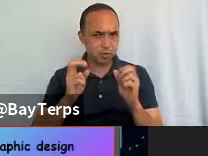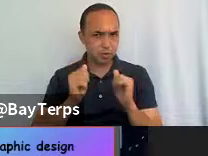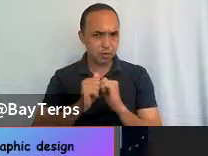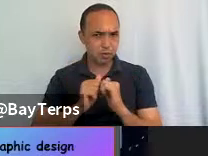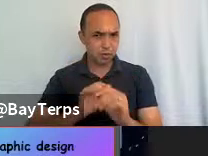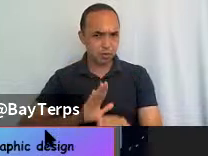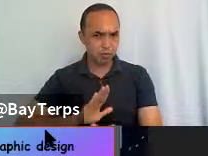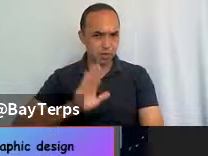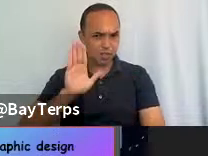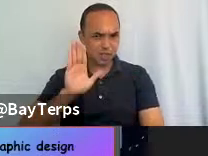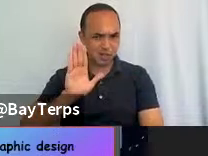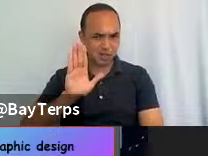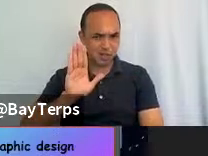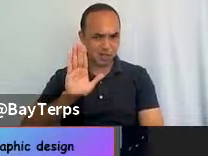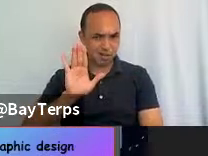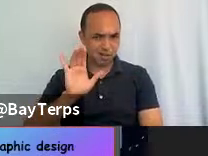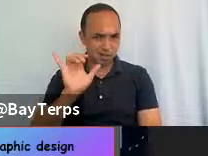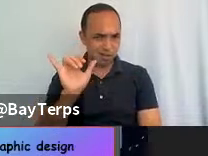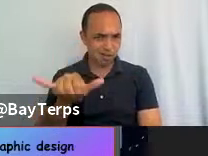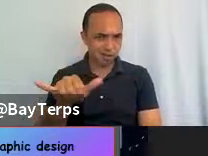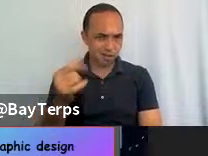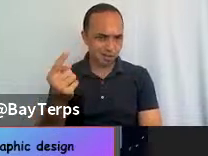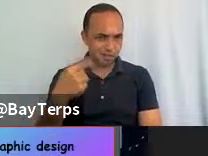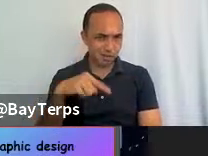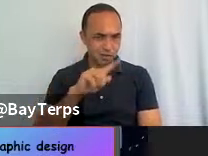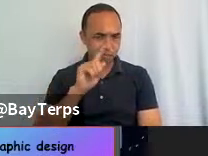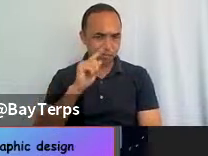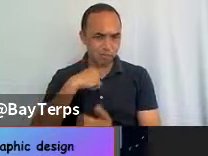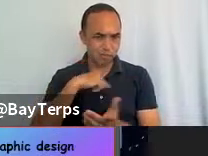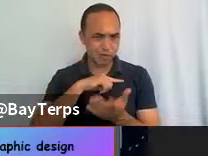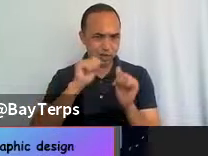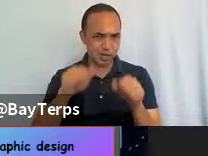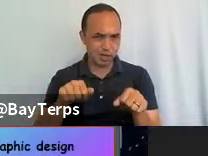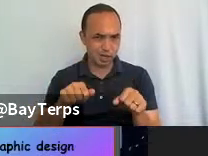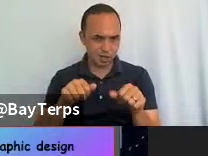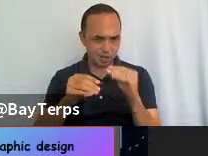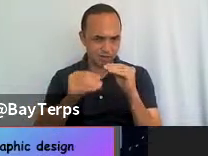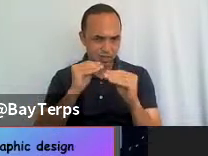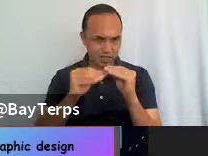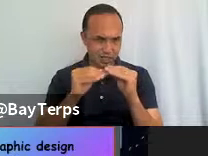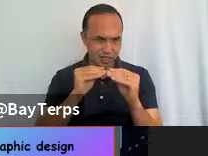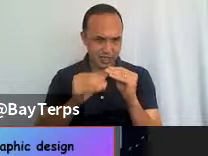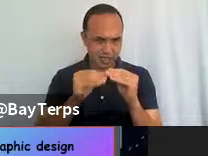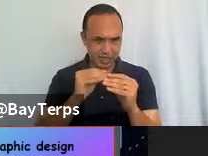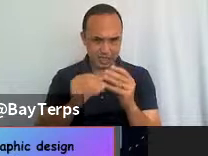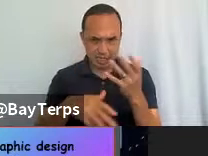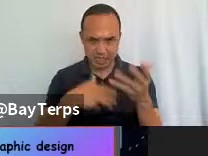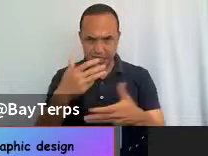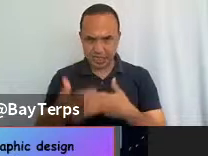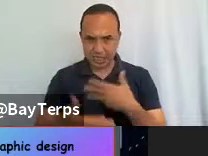hand, etc. Is that something we can take care of in the comments there? I think there's a couple people with that issue.